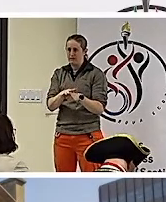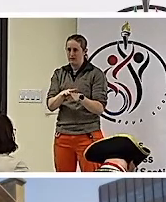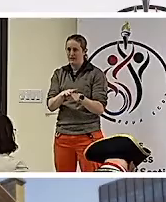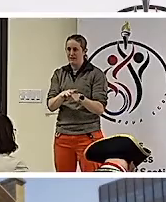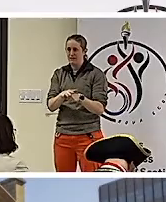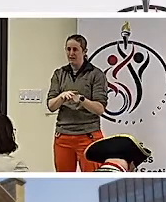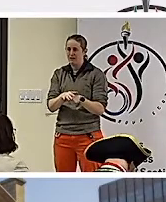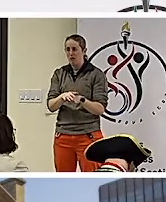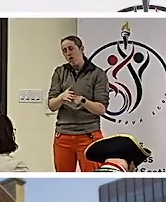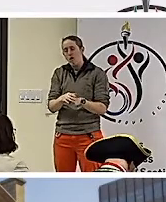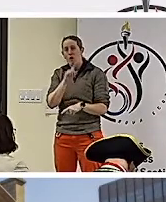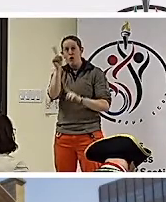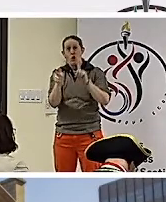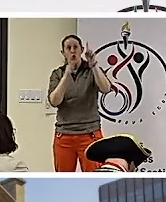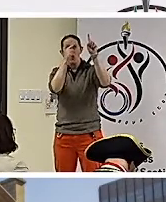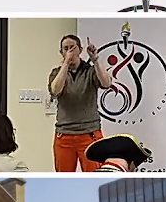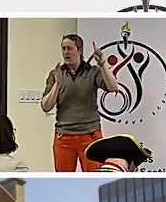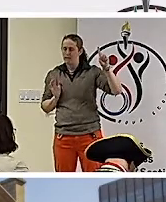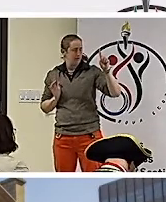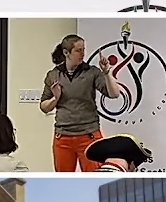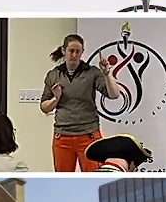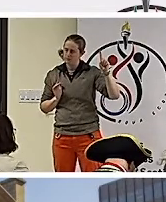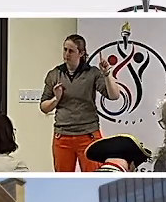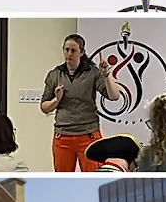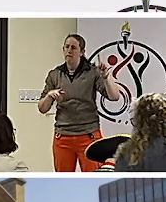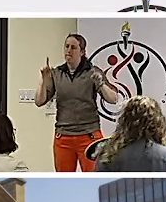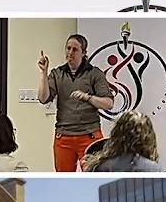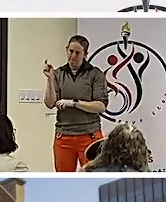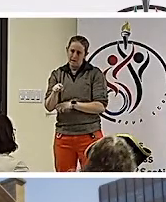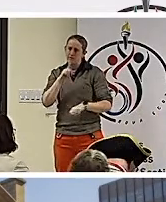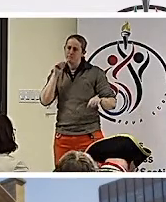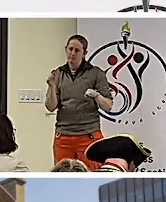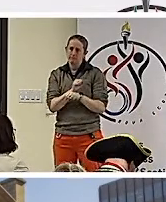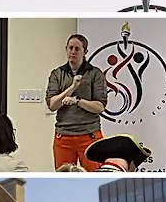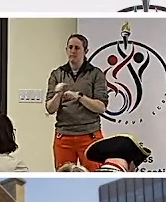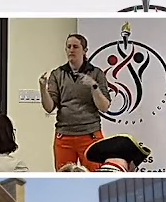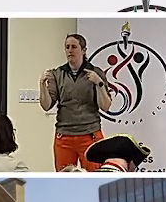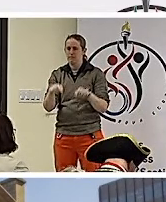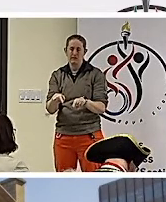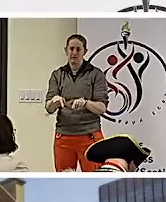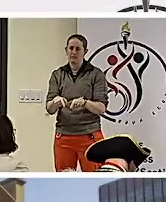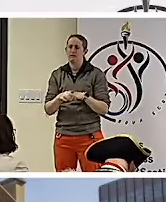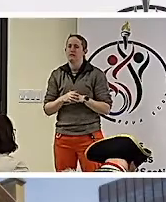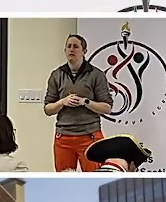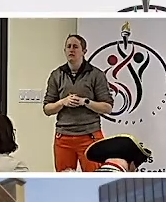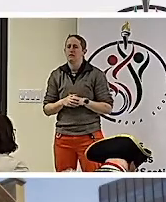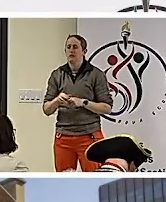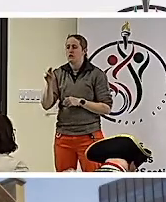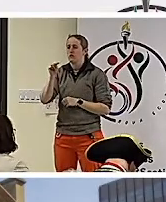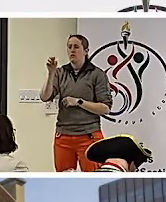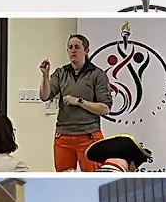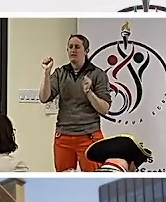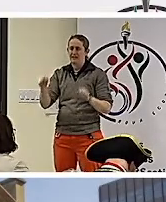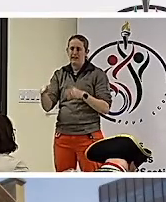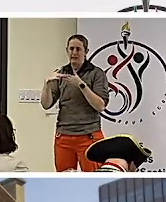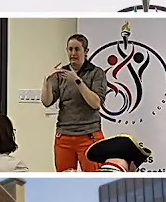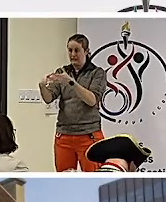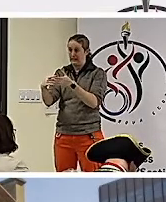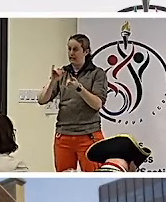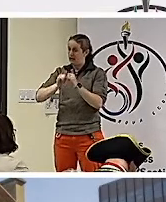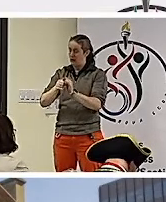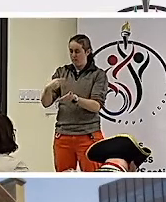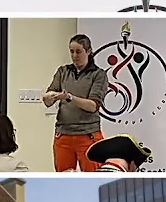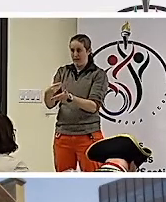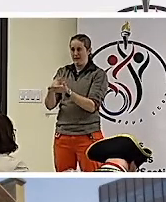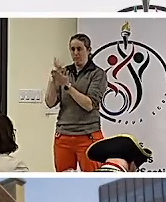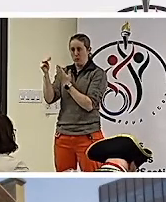aspirational. Nova Scotia has the opportunity to lead, not just by funding programs, but by ensuring